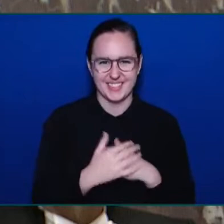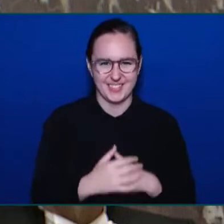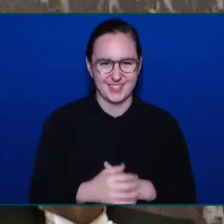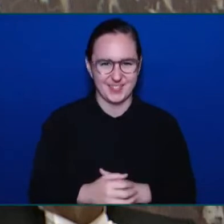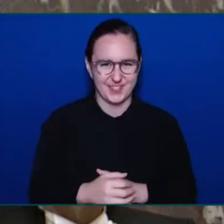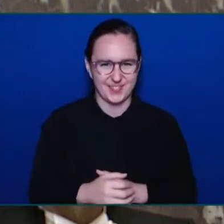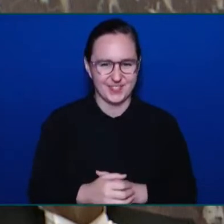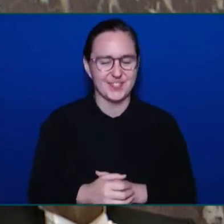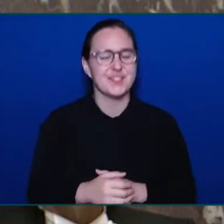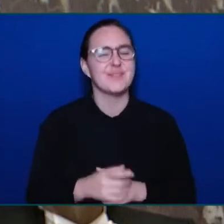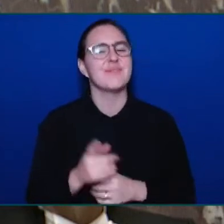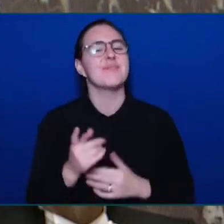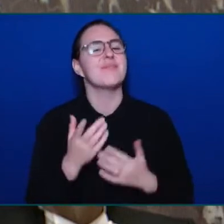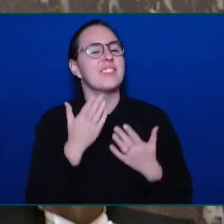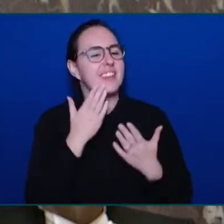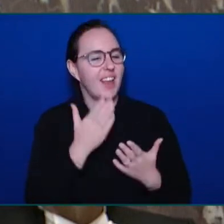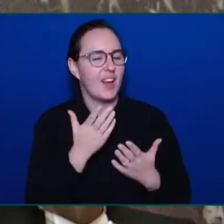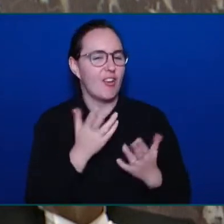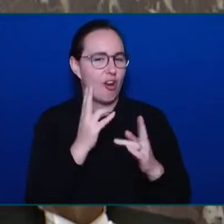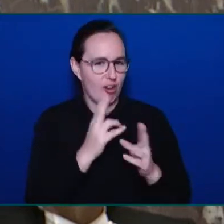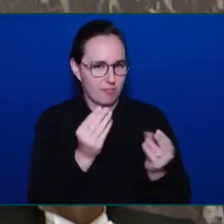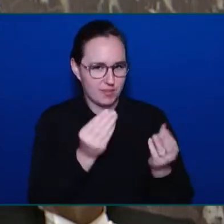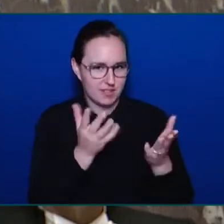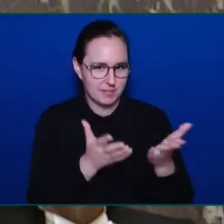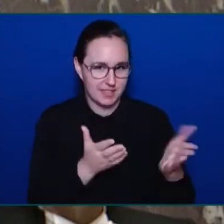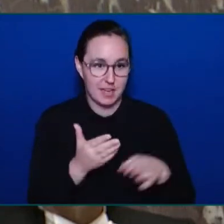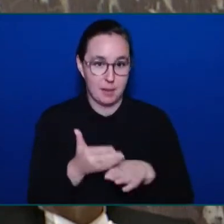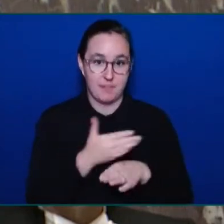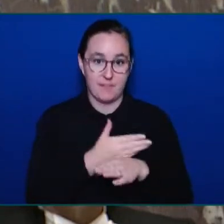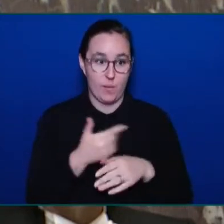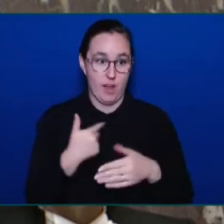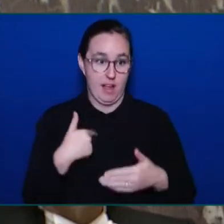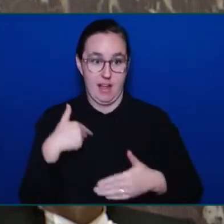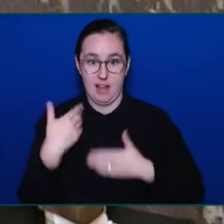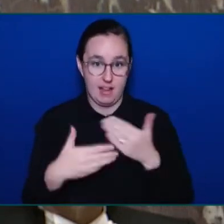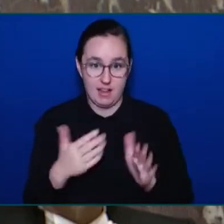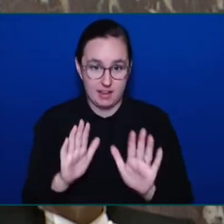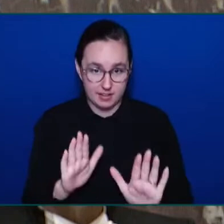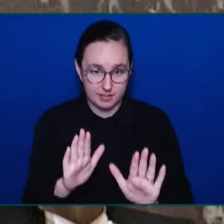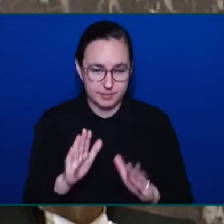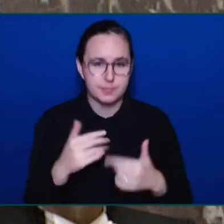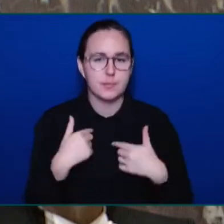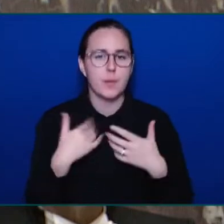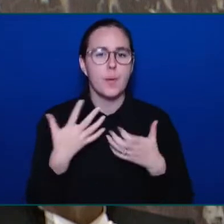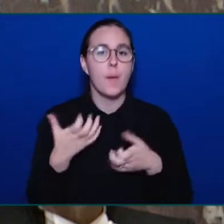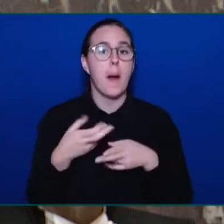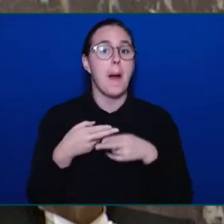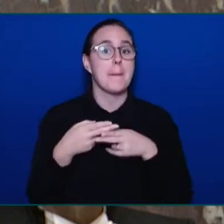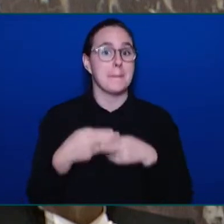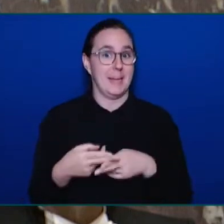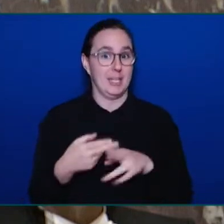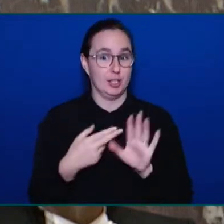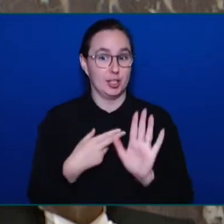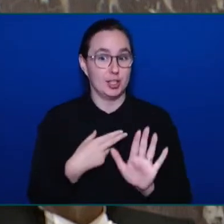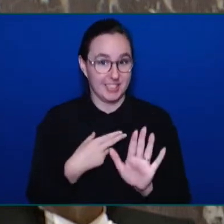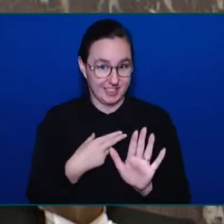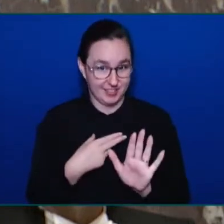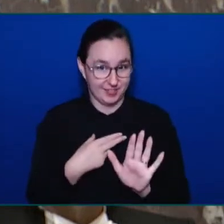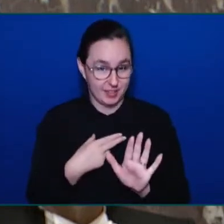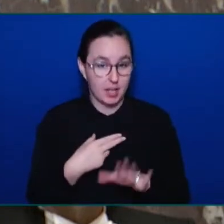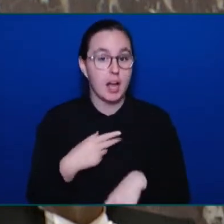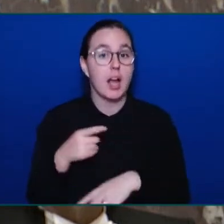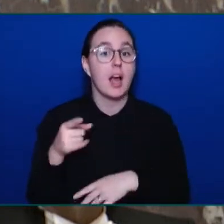to mention that I was unable to attend the flag raising for